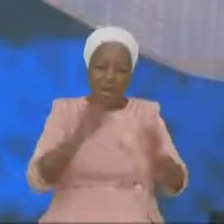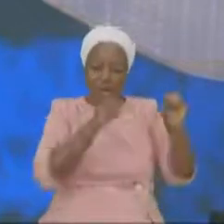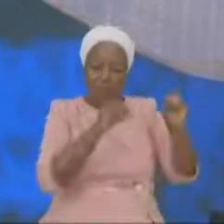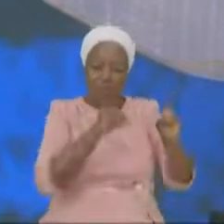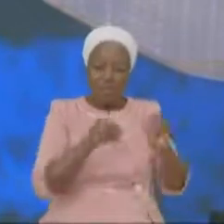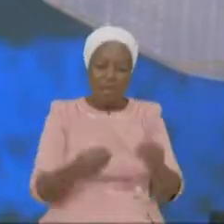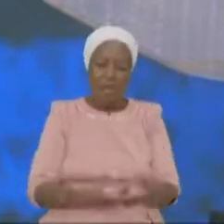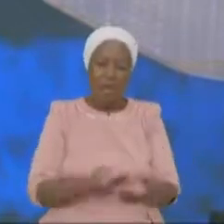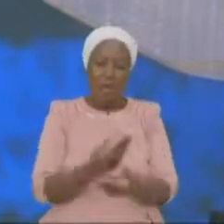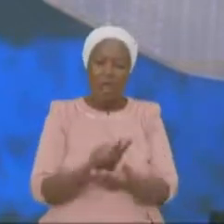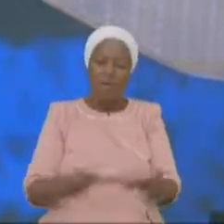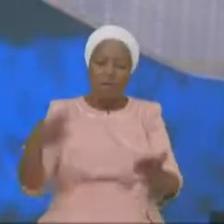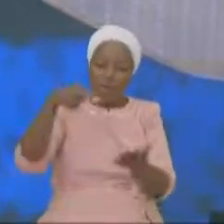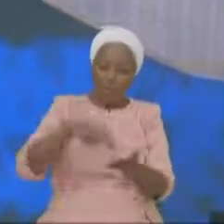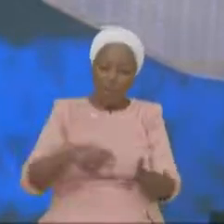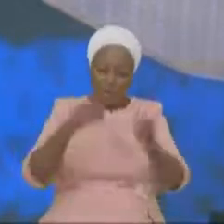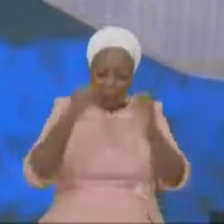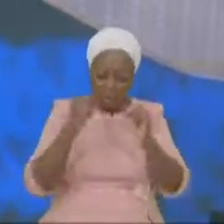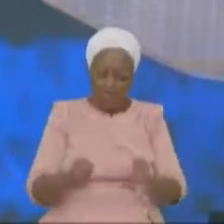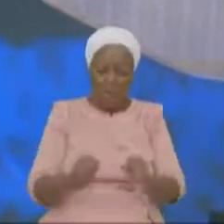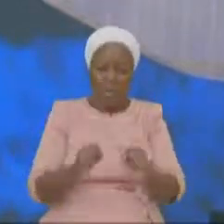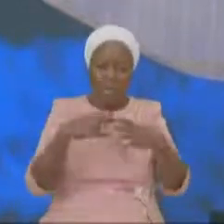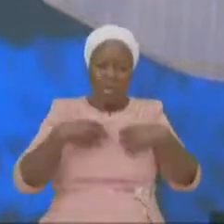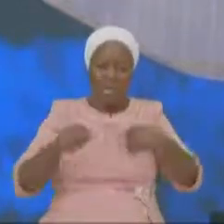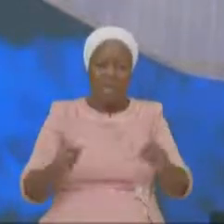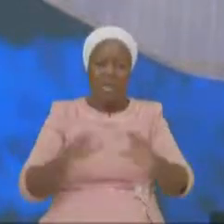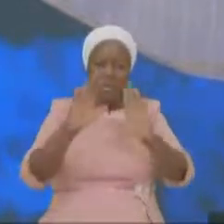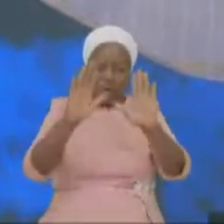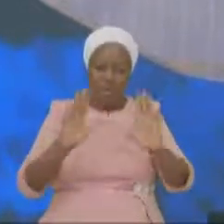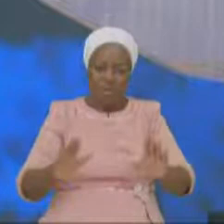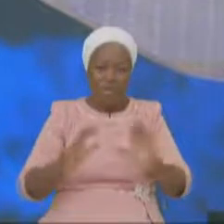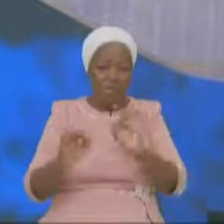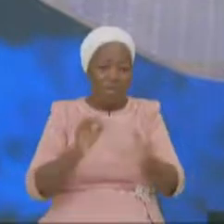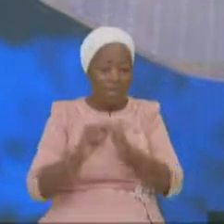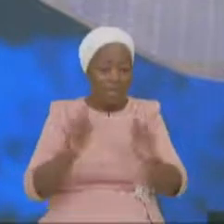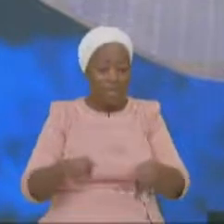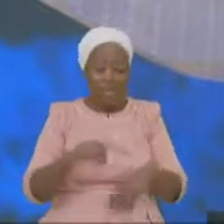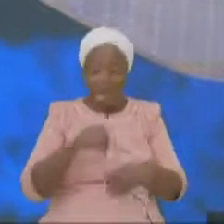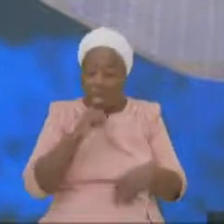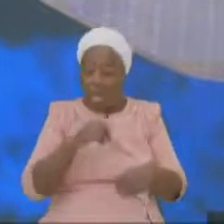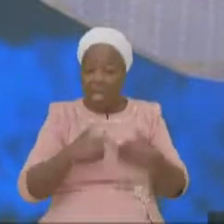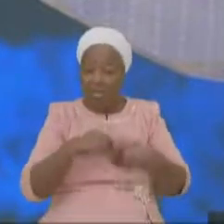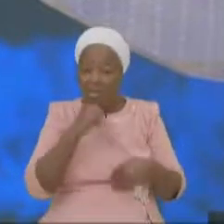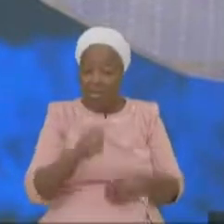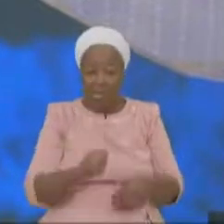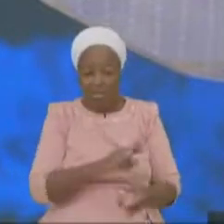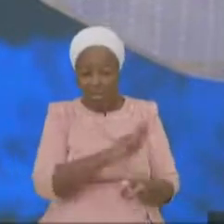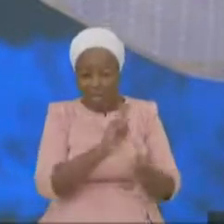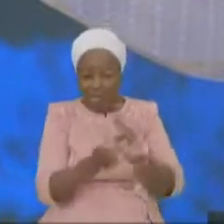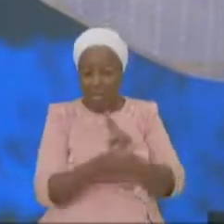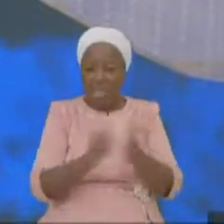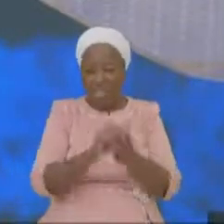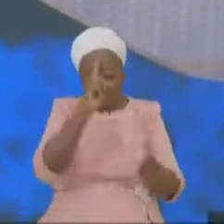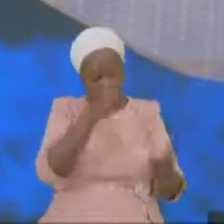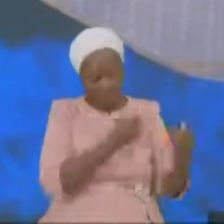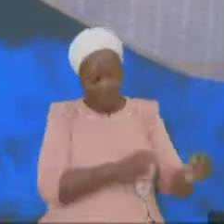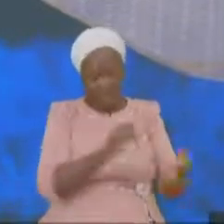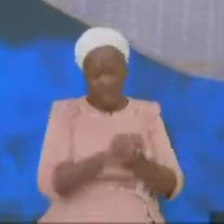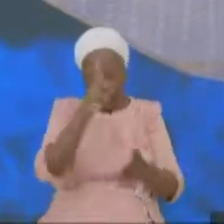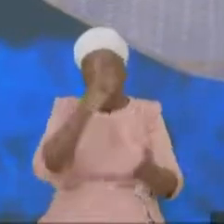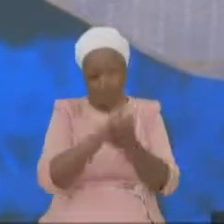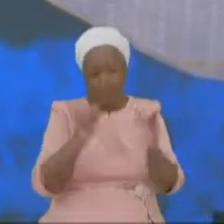miracle. If he has not repented, that faith, that belief in a